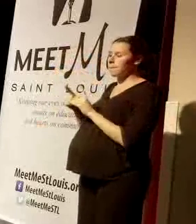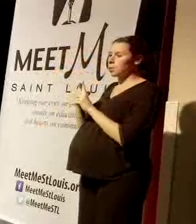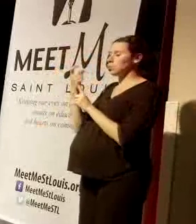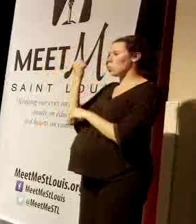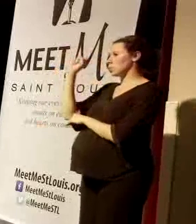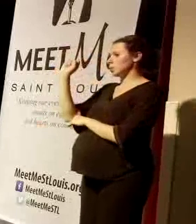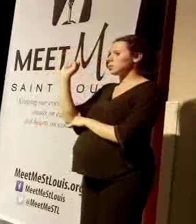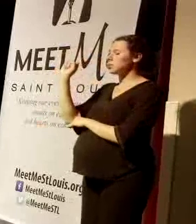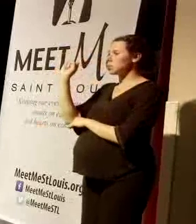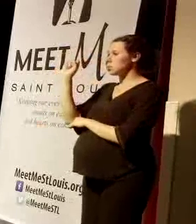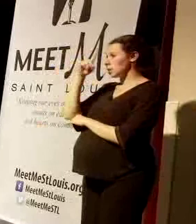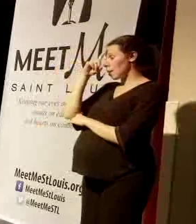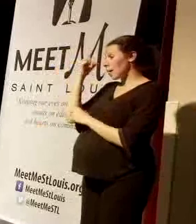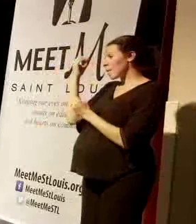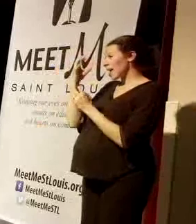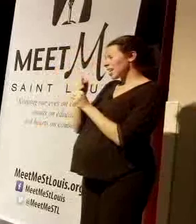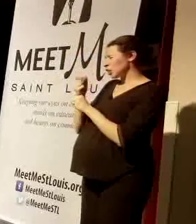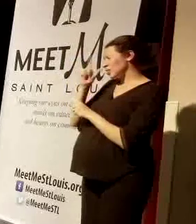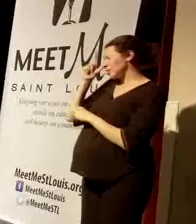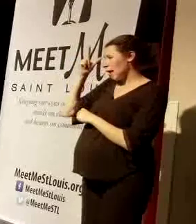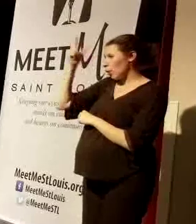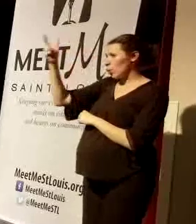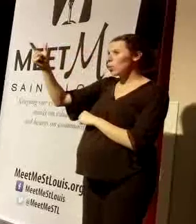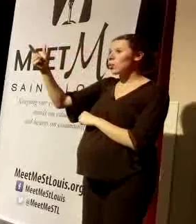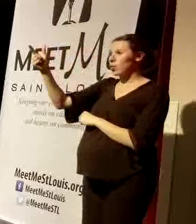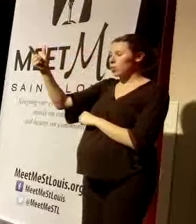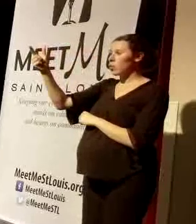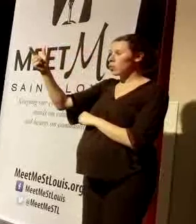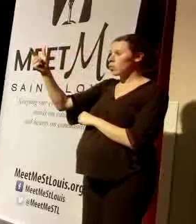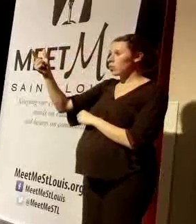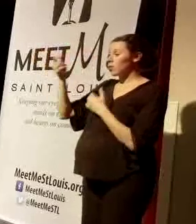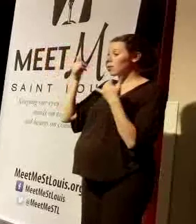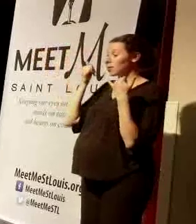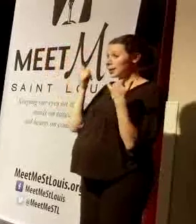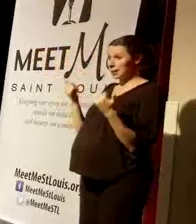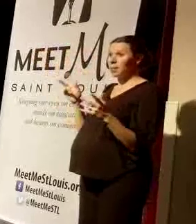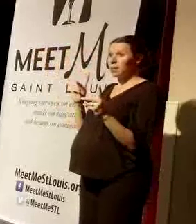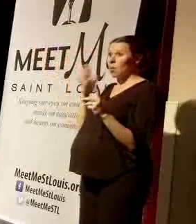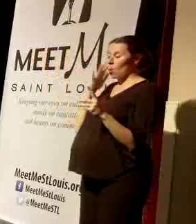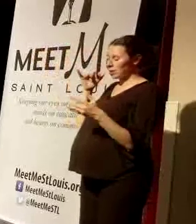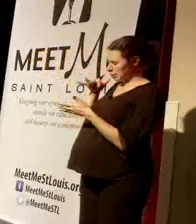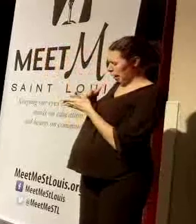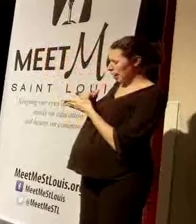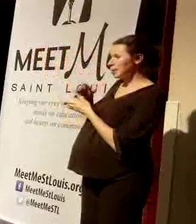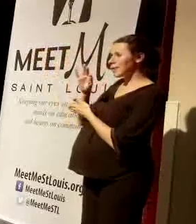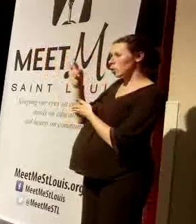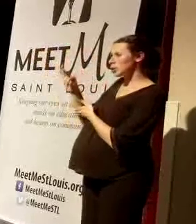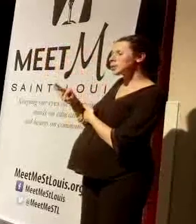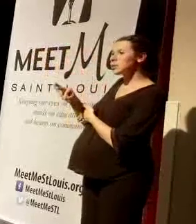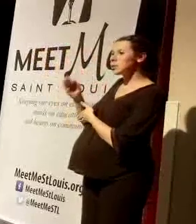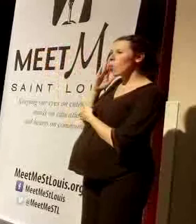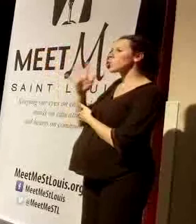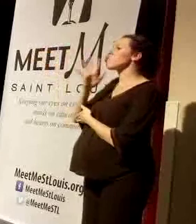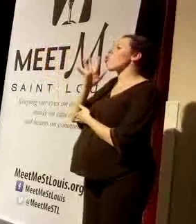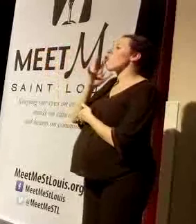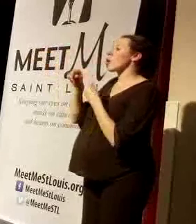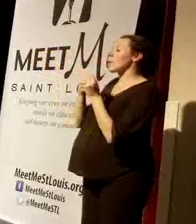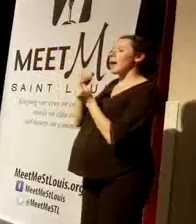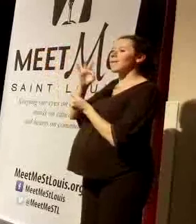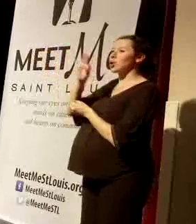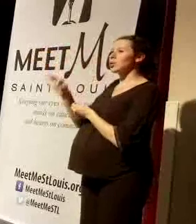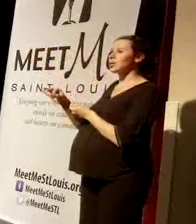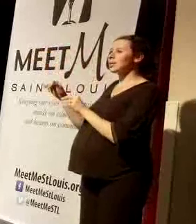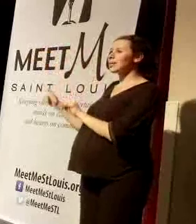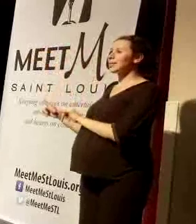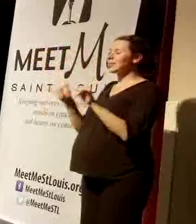Because years from now, this will be, people will study Ferguson and people will talk about Ferguson just like we